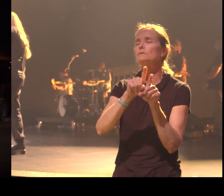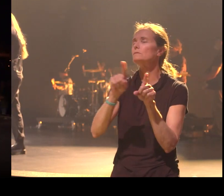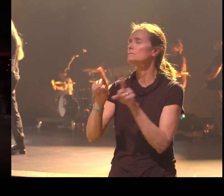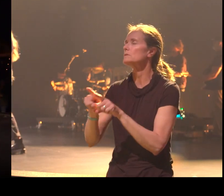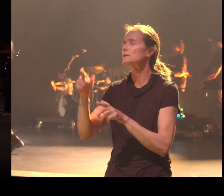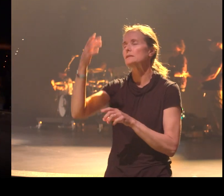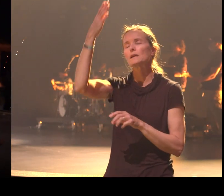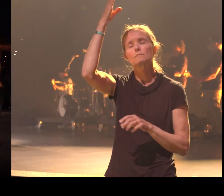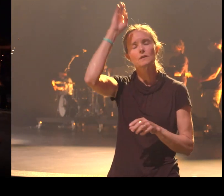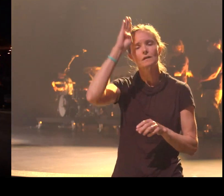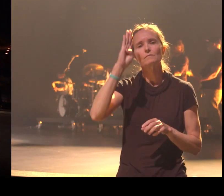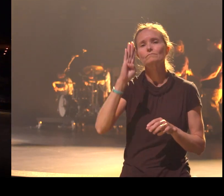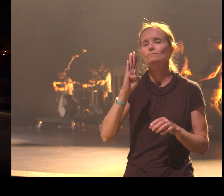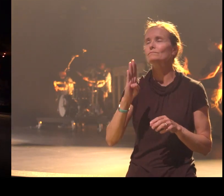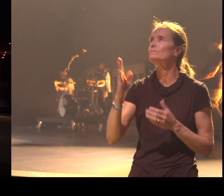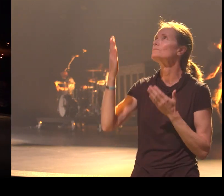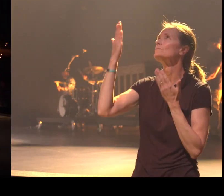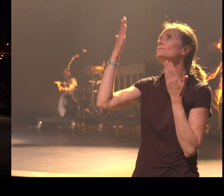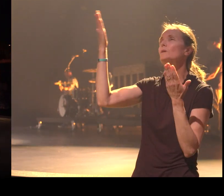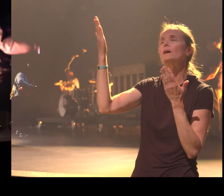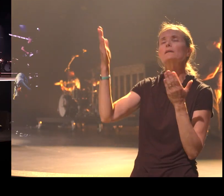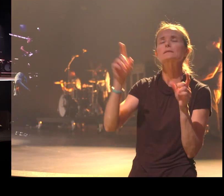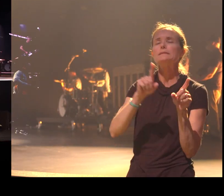'Cause you are the same.